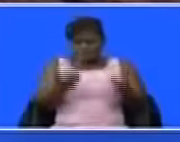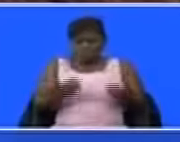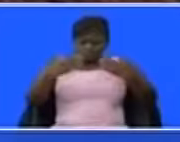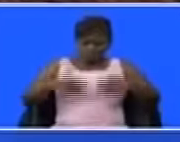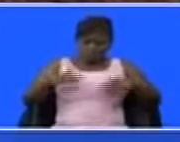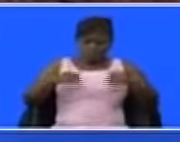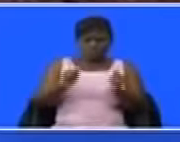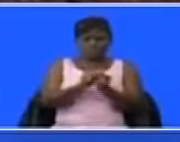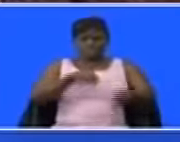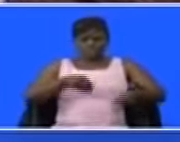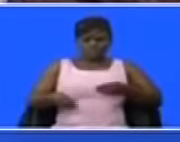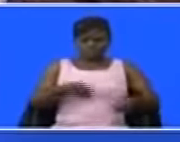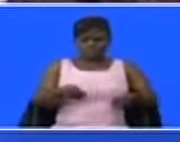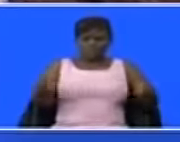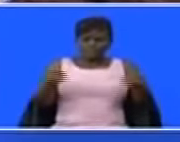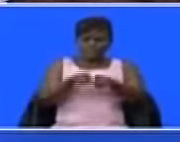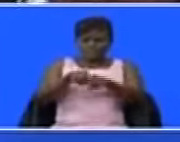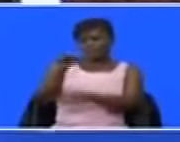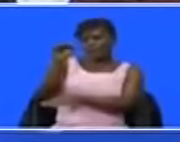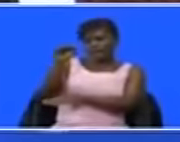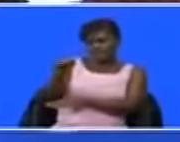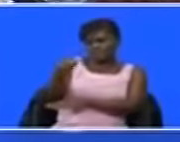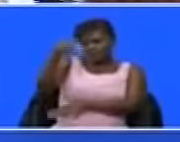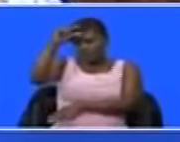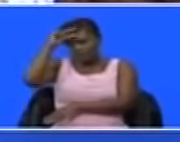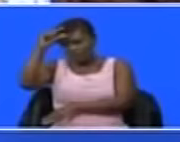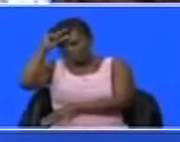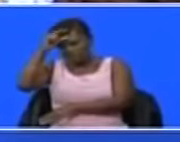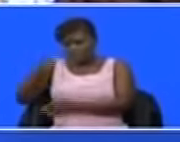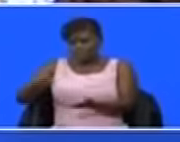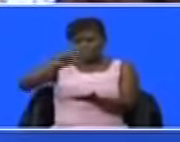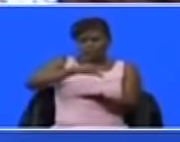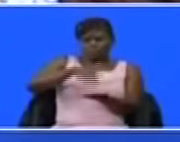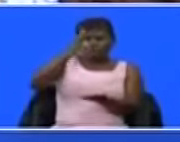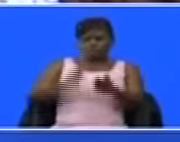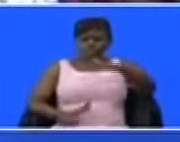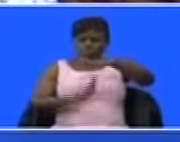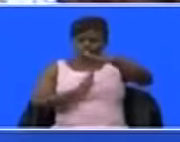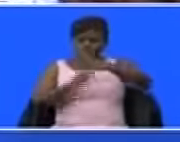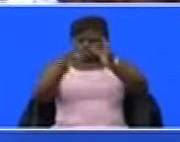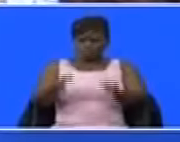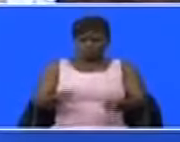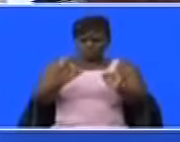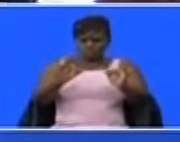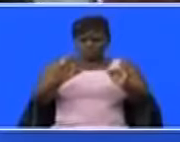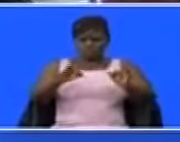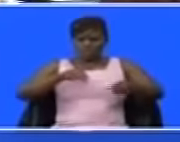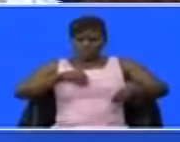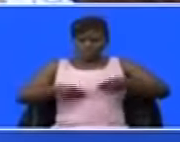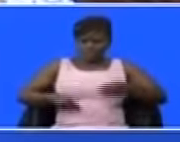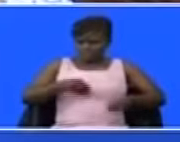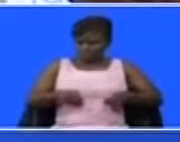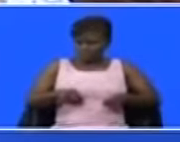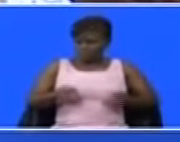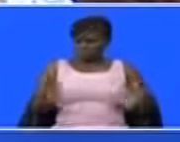living with disabilities. He has also called on the government to increase the number of senior government officials living with disabilities so